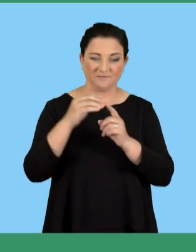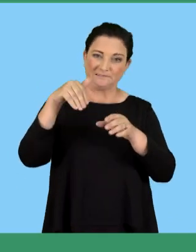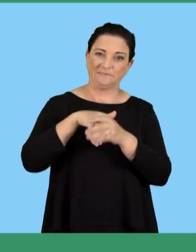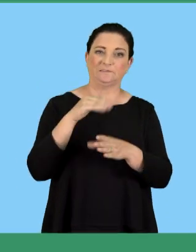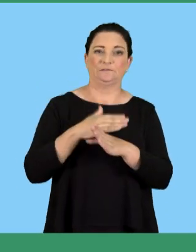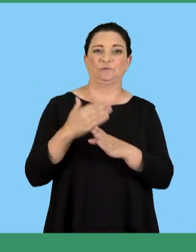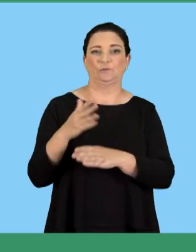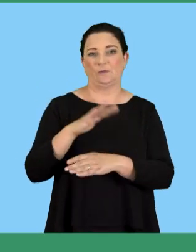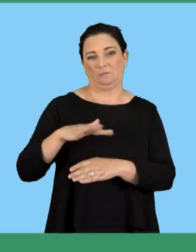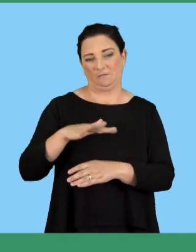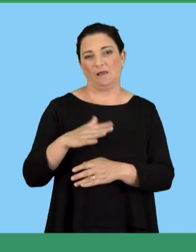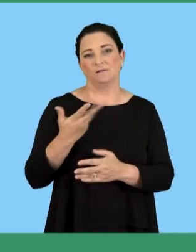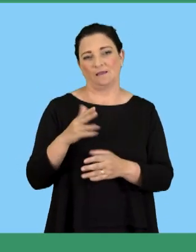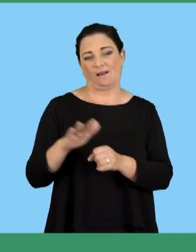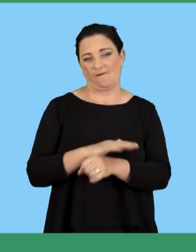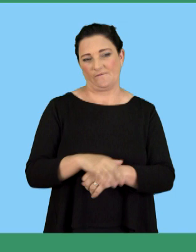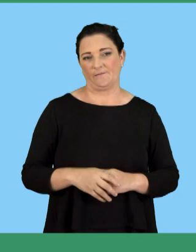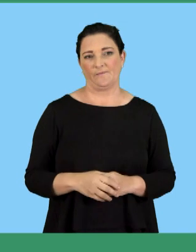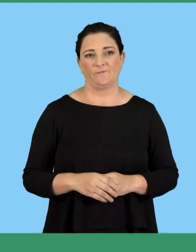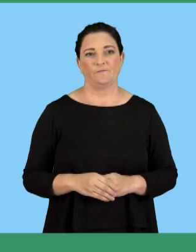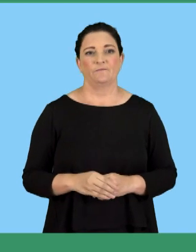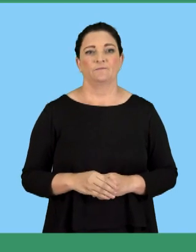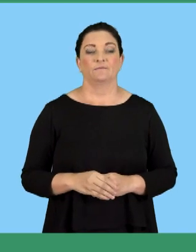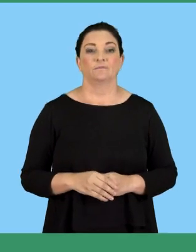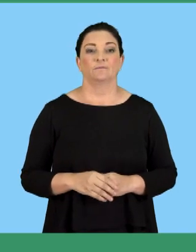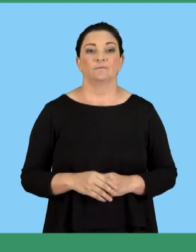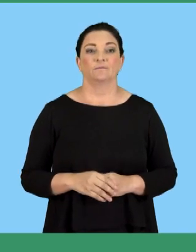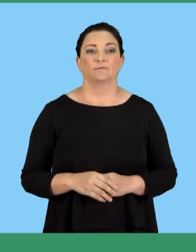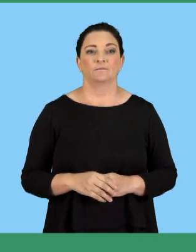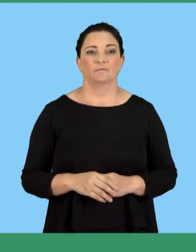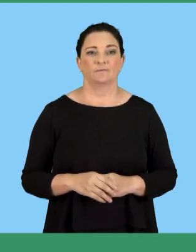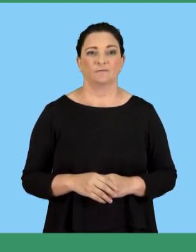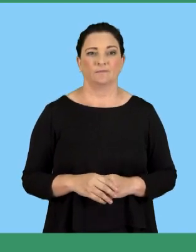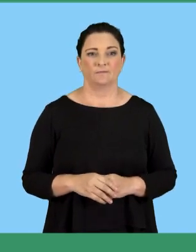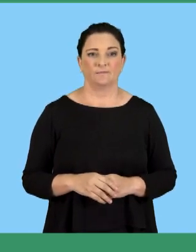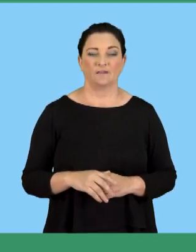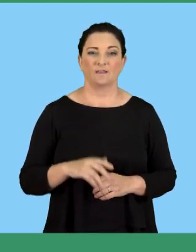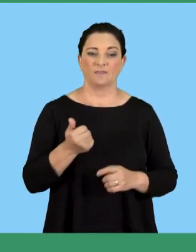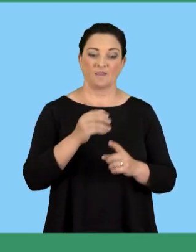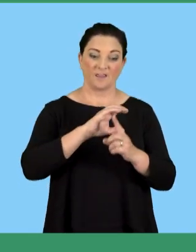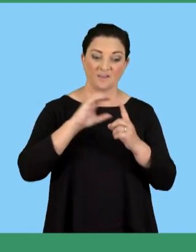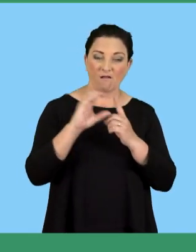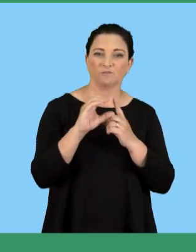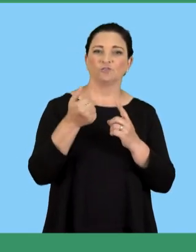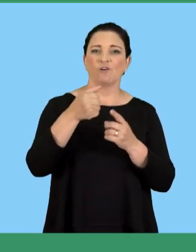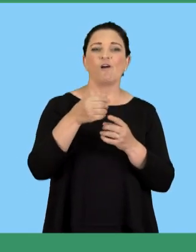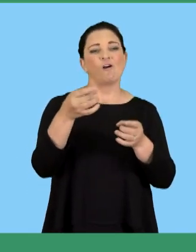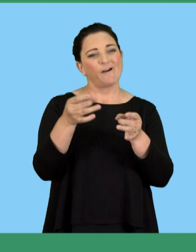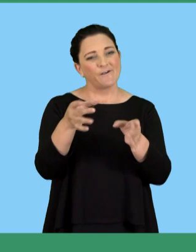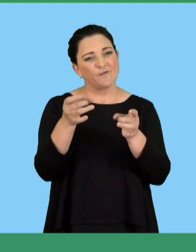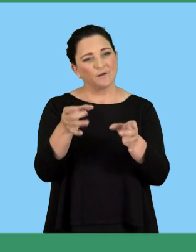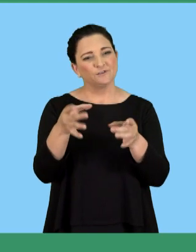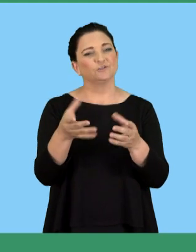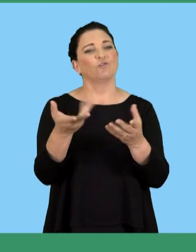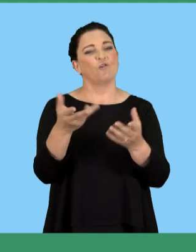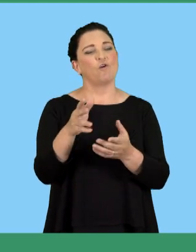of equality, respect, and dignity in the workplace. Now, new words and language recap. Remember, the